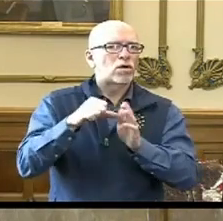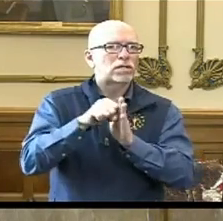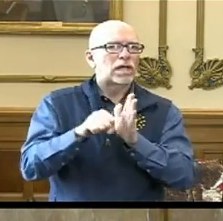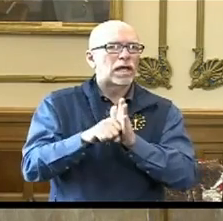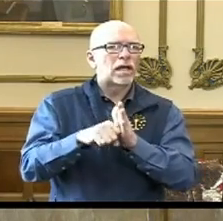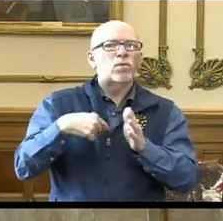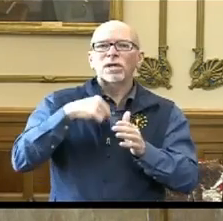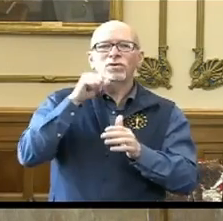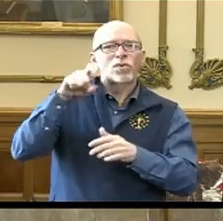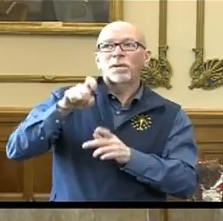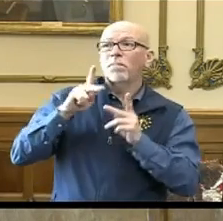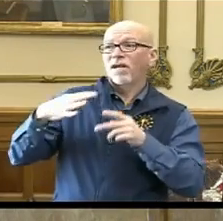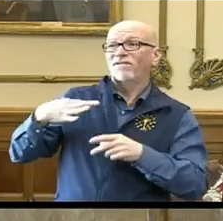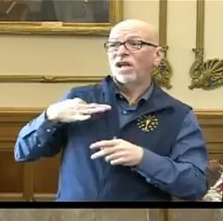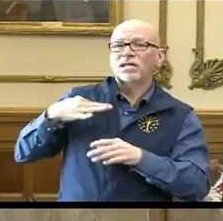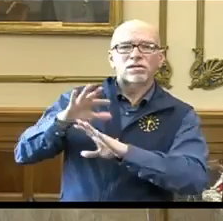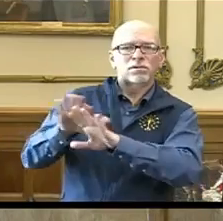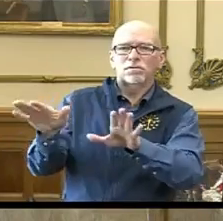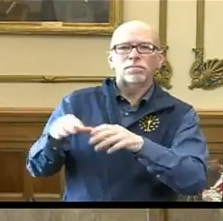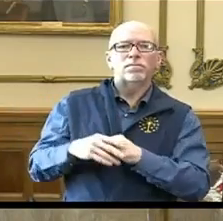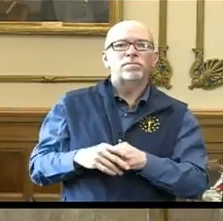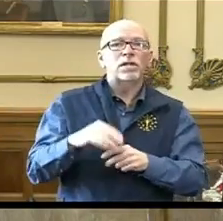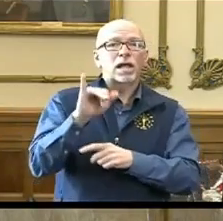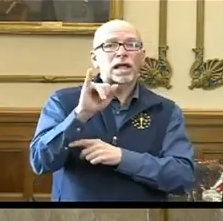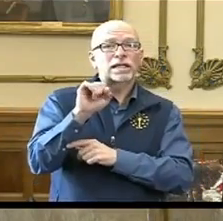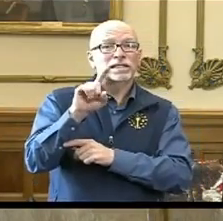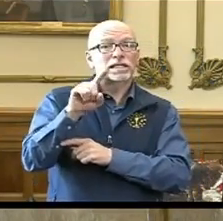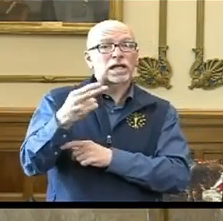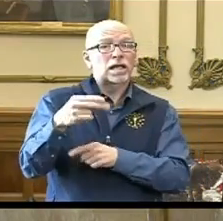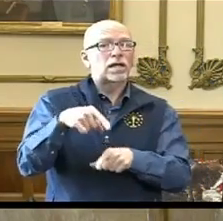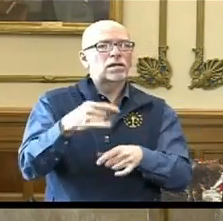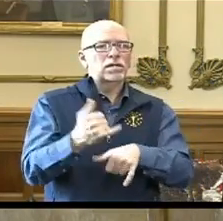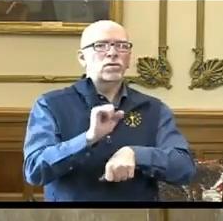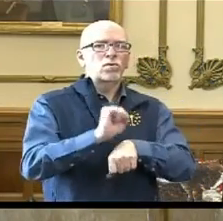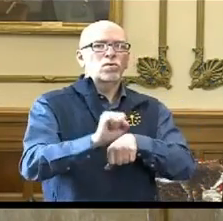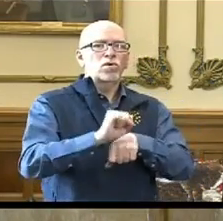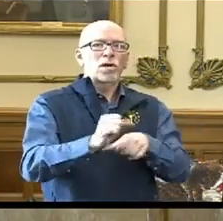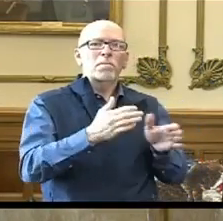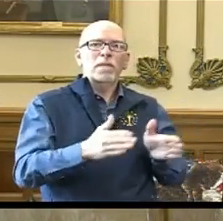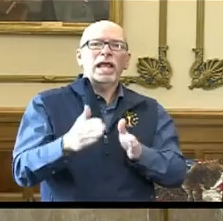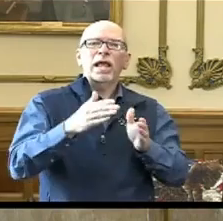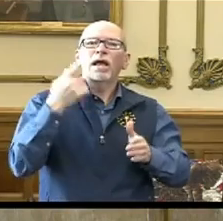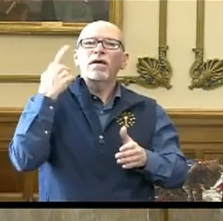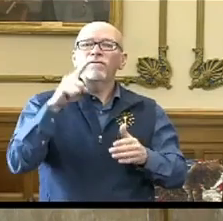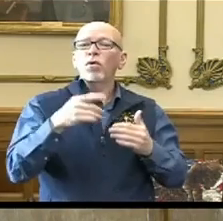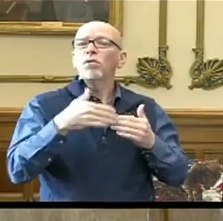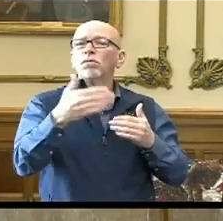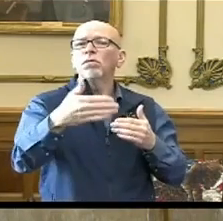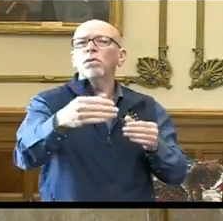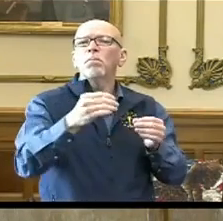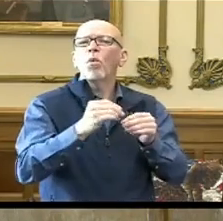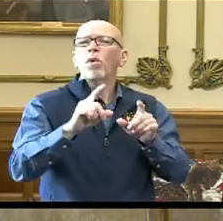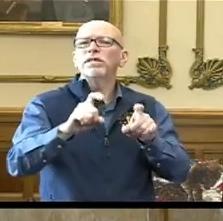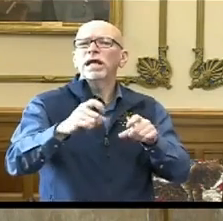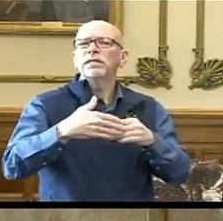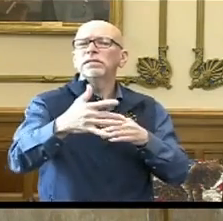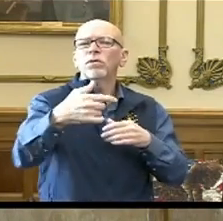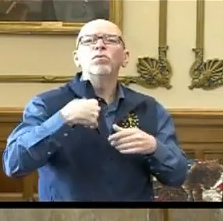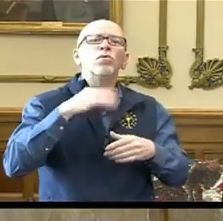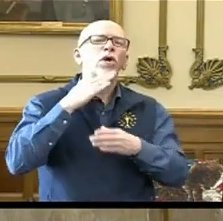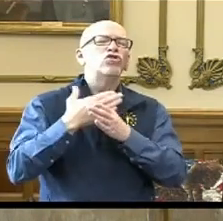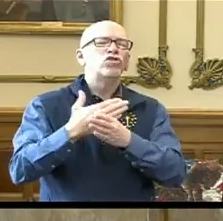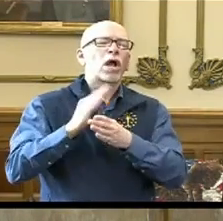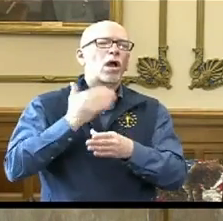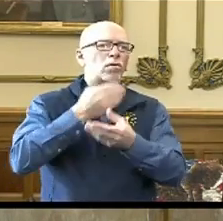not seeking volunteers at this time. ISDH, however, is working on a plan for further public testing, and we'll be sharing those